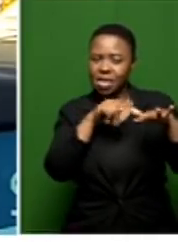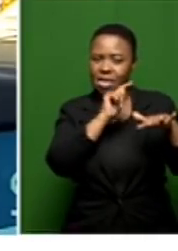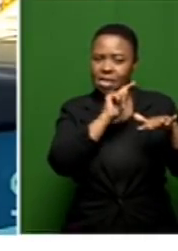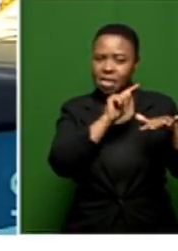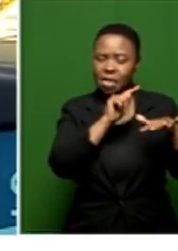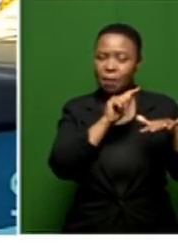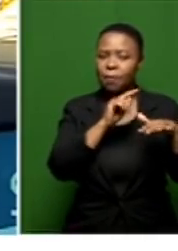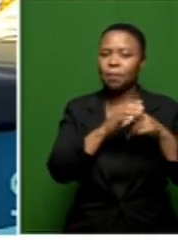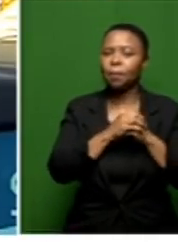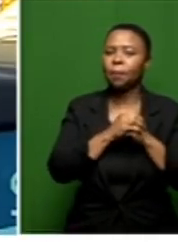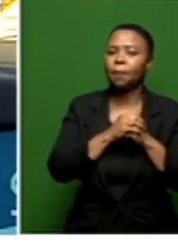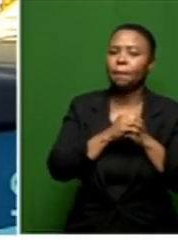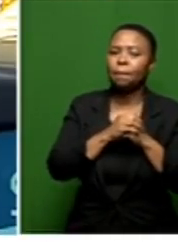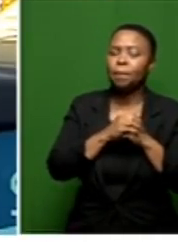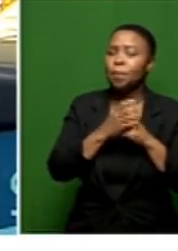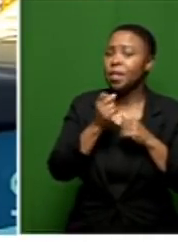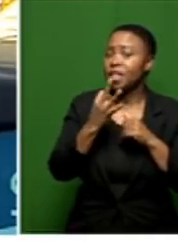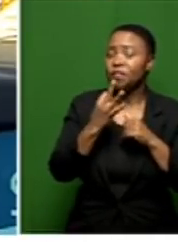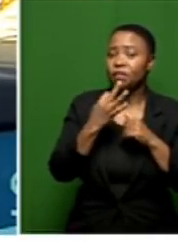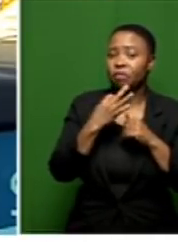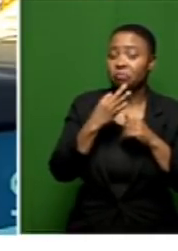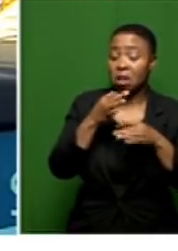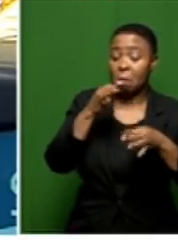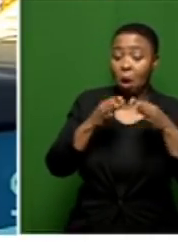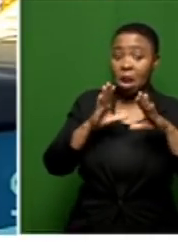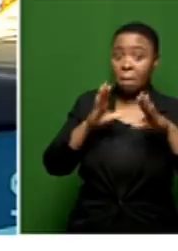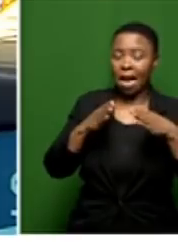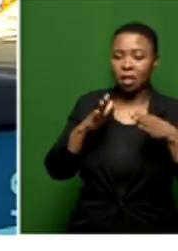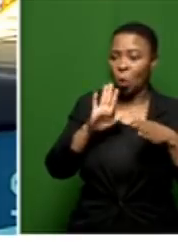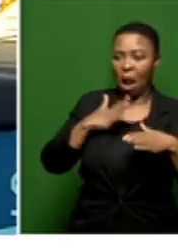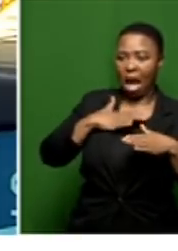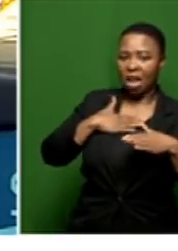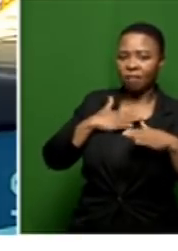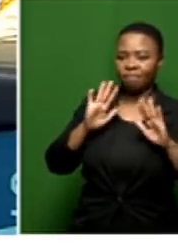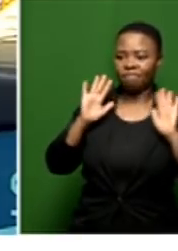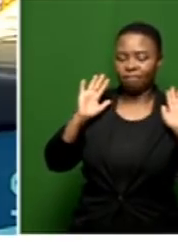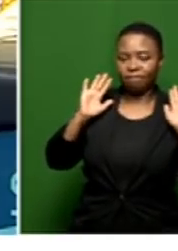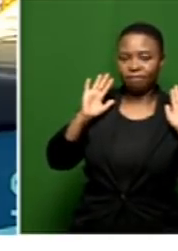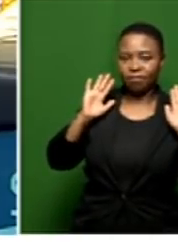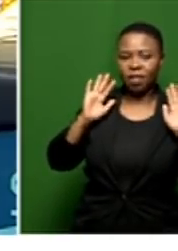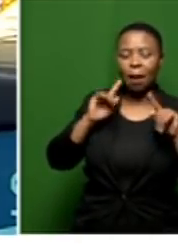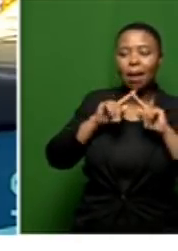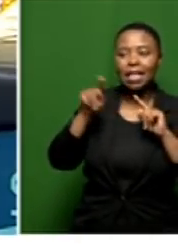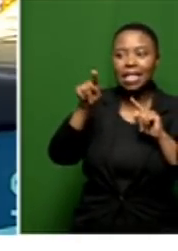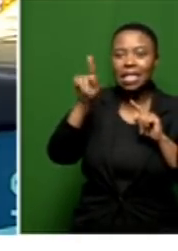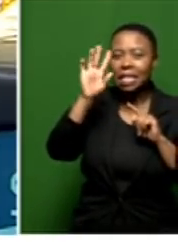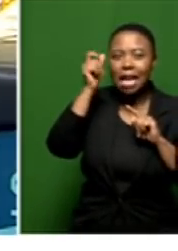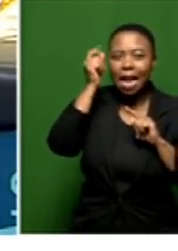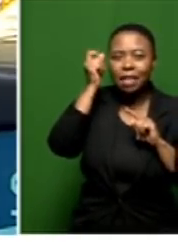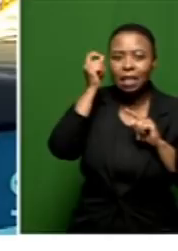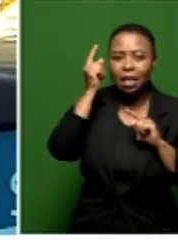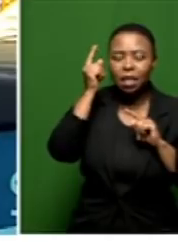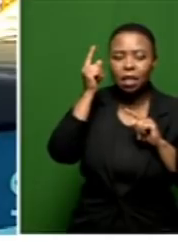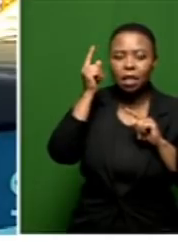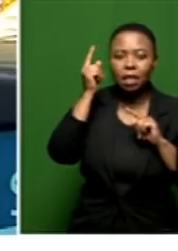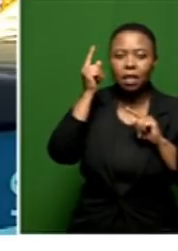if they didn't like their party of choice, they sat back, not understanding that means basically a